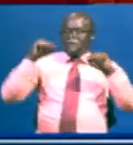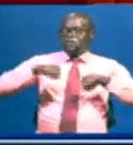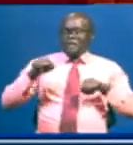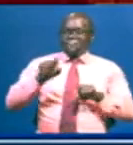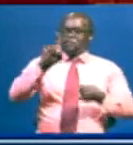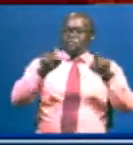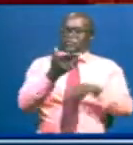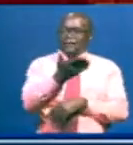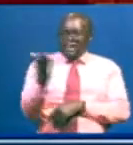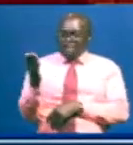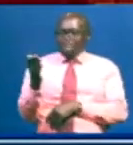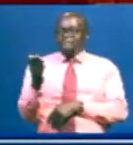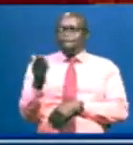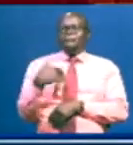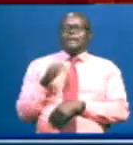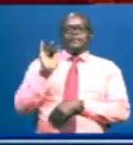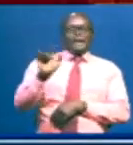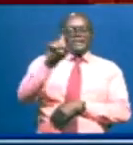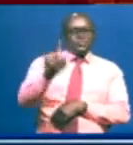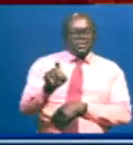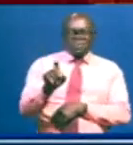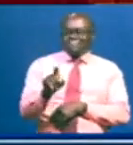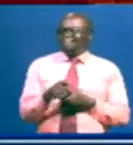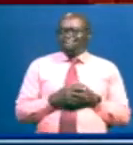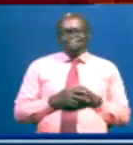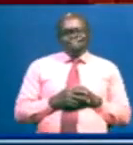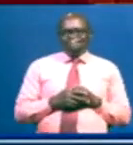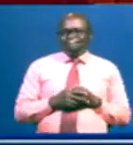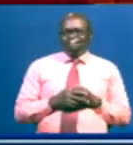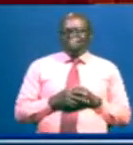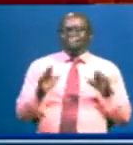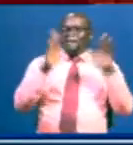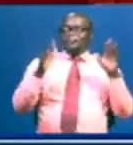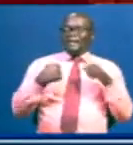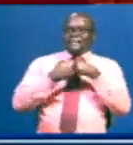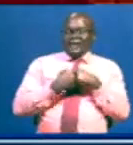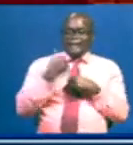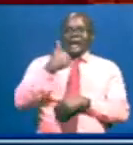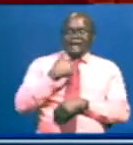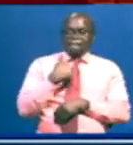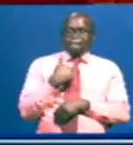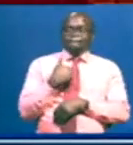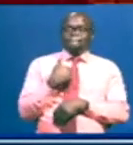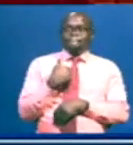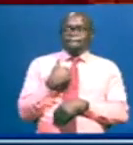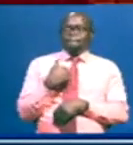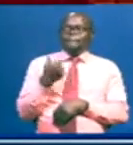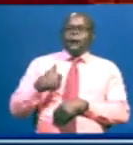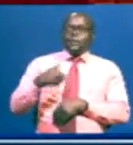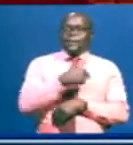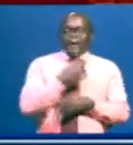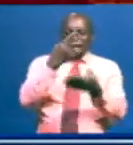them, ask them questions. Madam Speaker, the biggest challenge that I had with us passing the